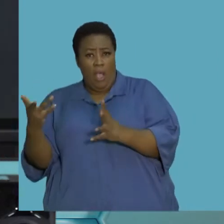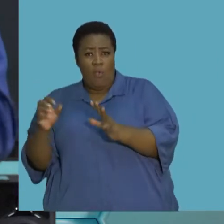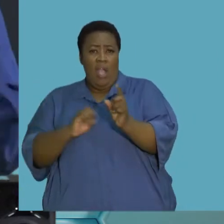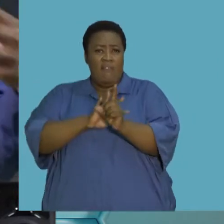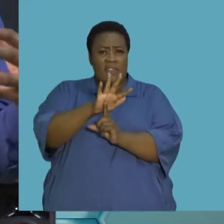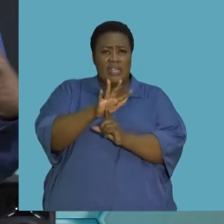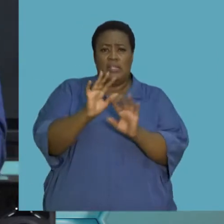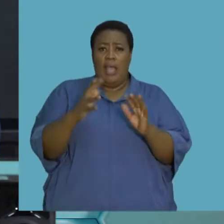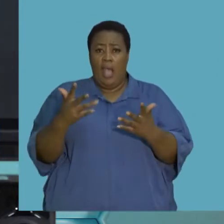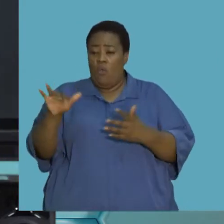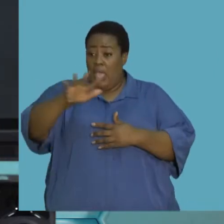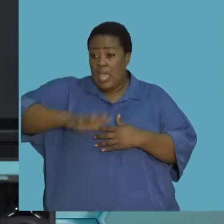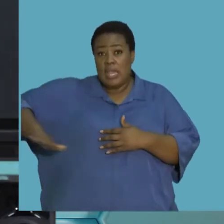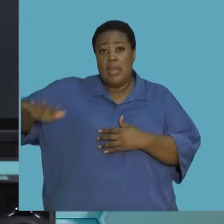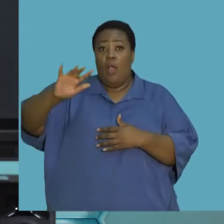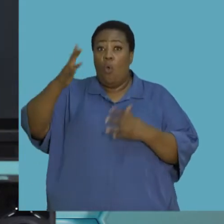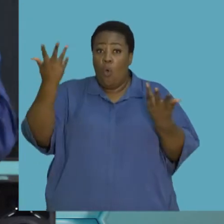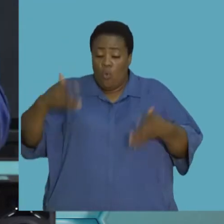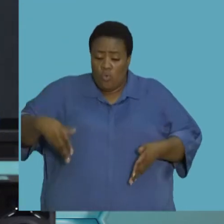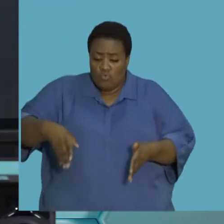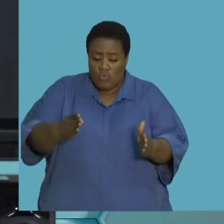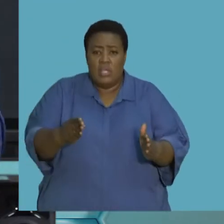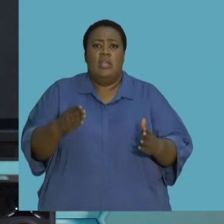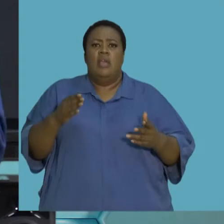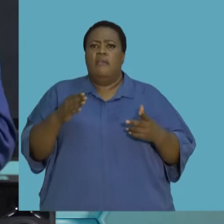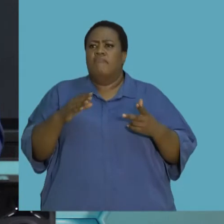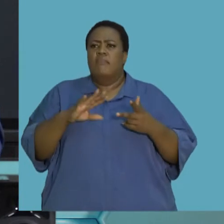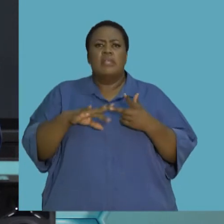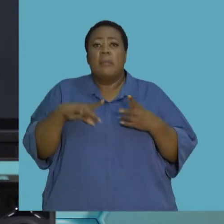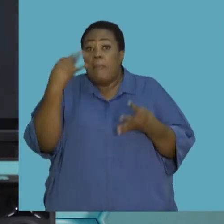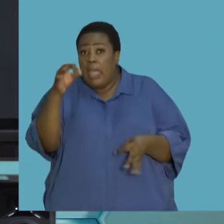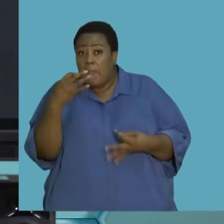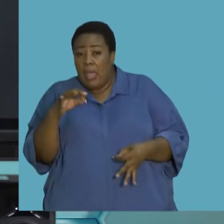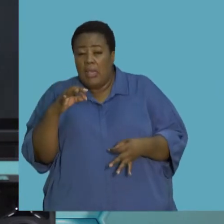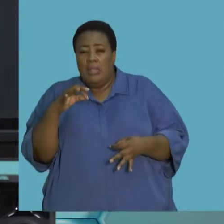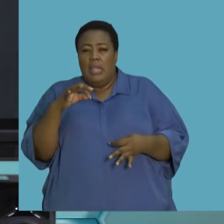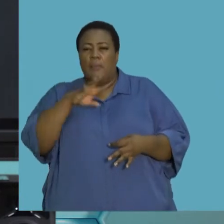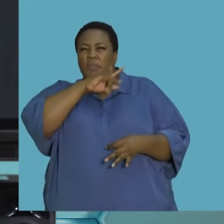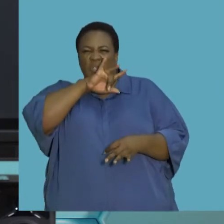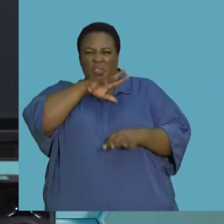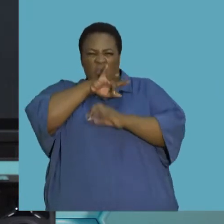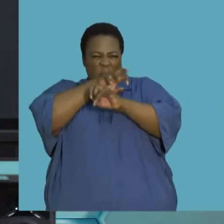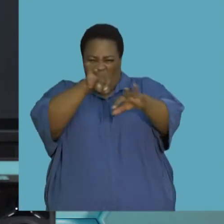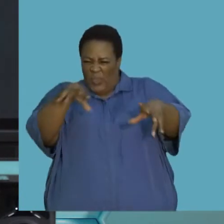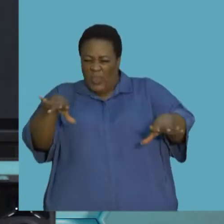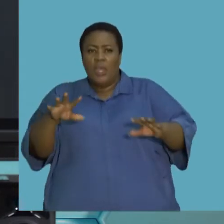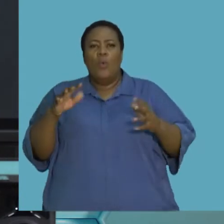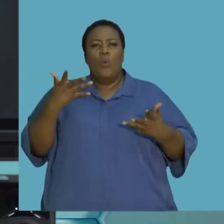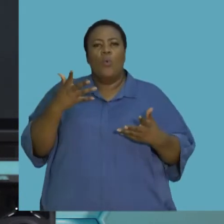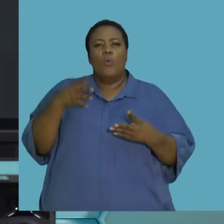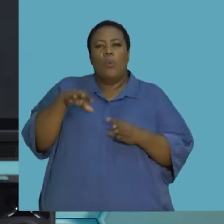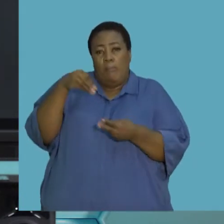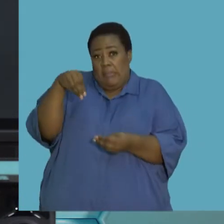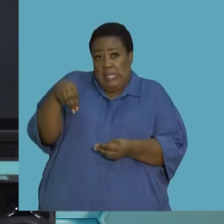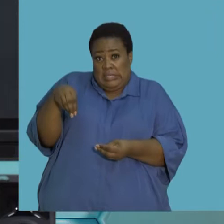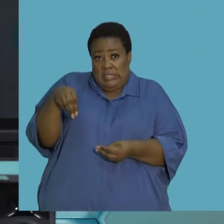Is it in your street? Is it the littering of paper or plastic? So you've got to be very focused in that so that